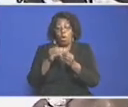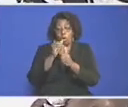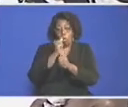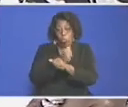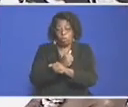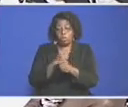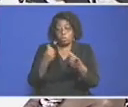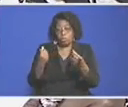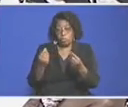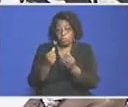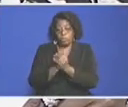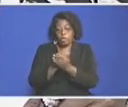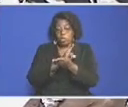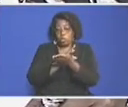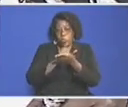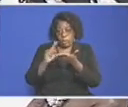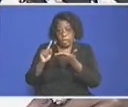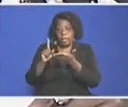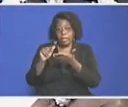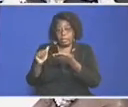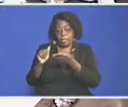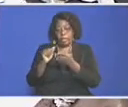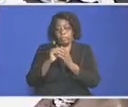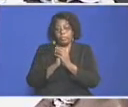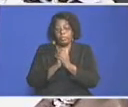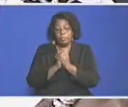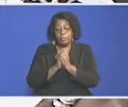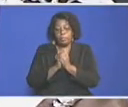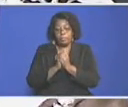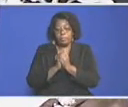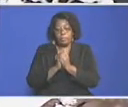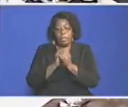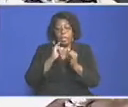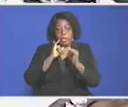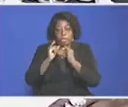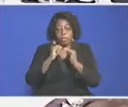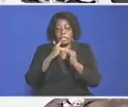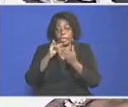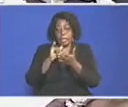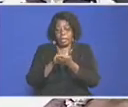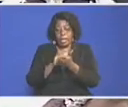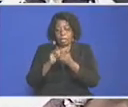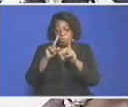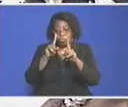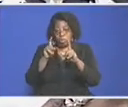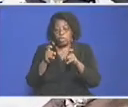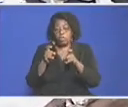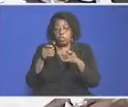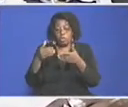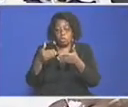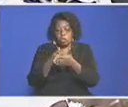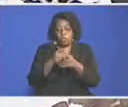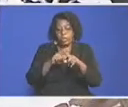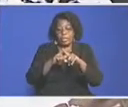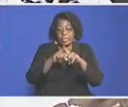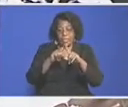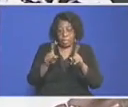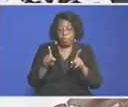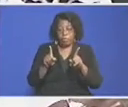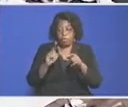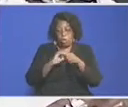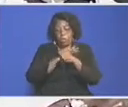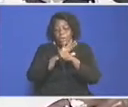done. During the weekly press briefing today, PAHO officials also rejected queries linked to the new strains of COVID-19 that